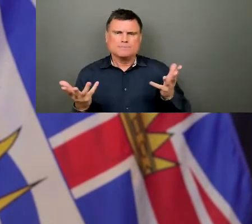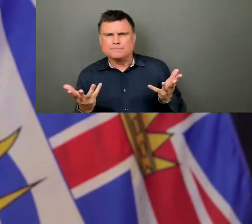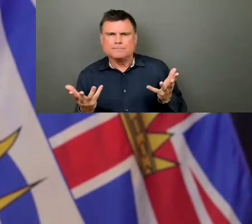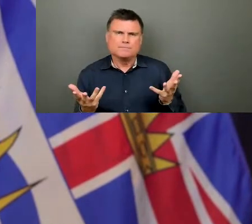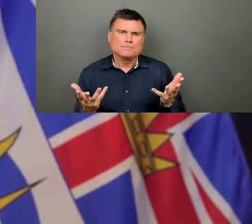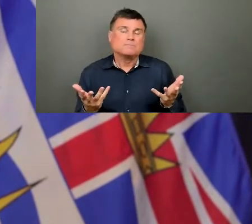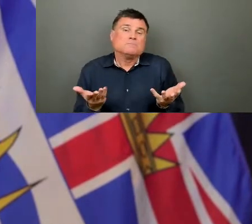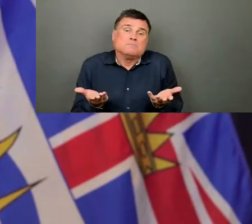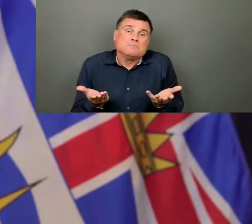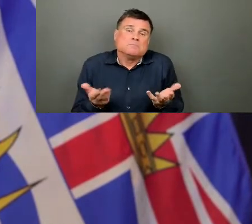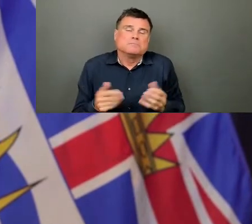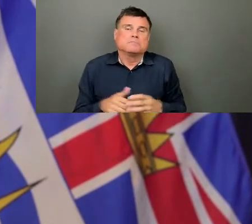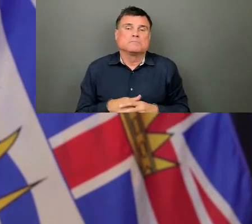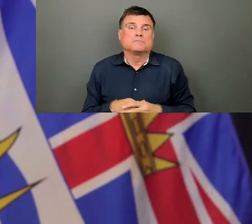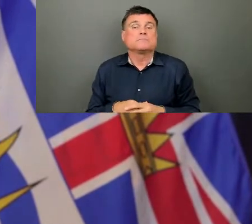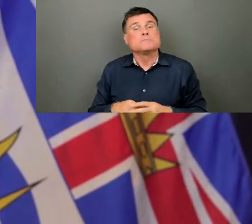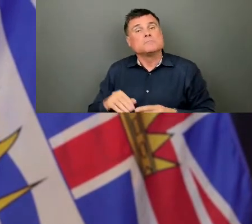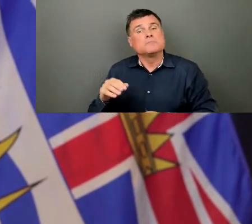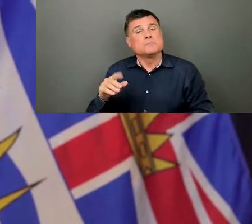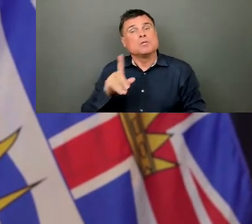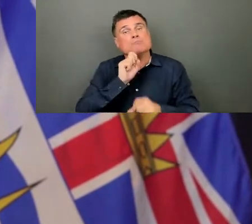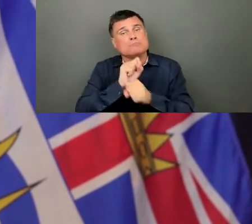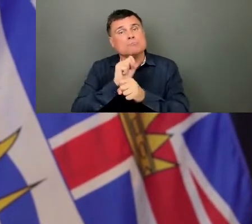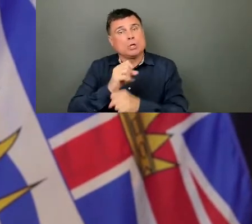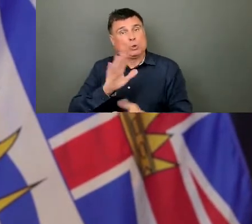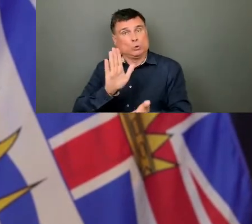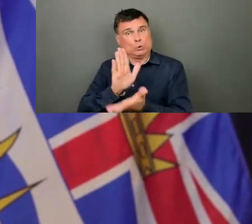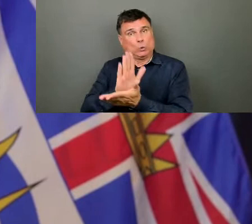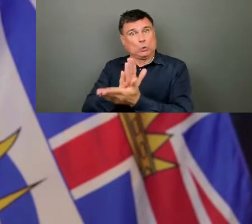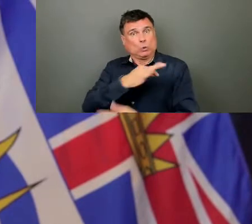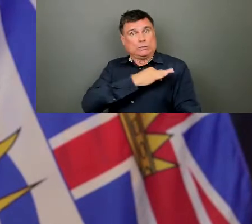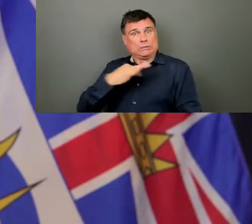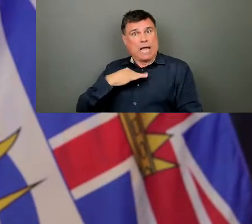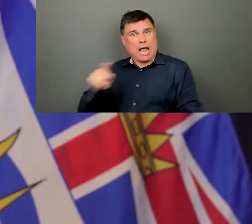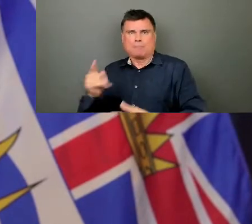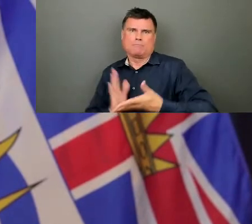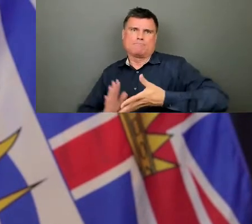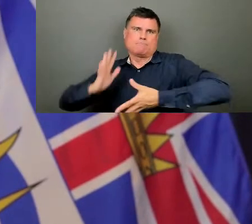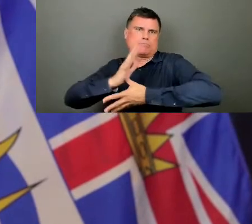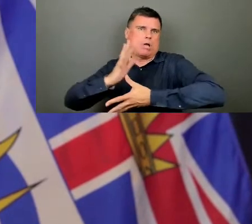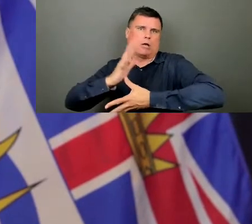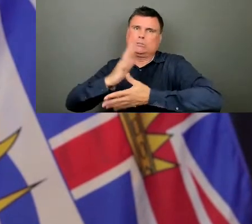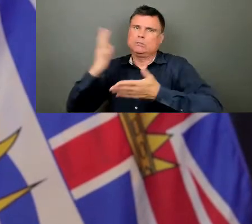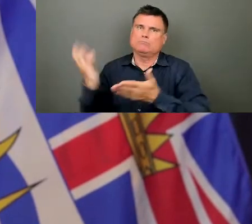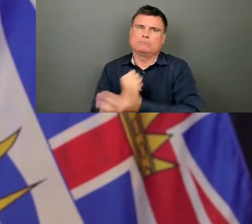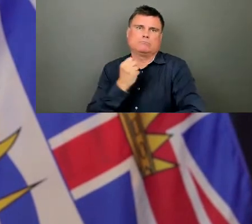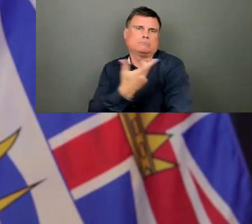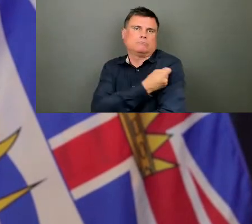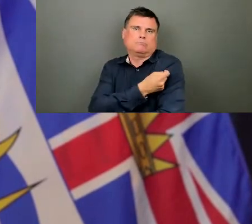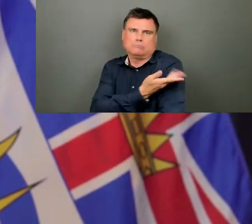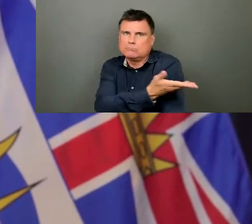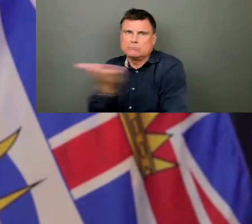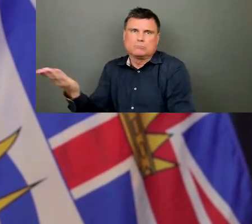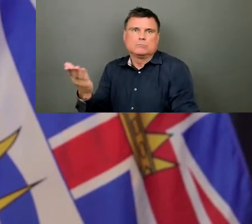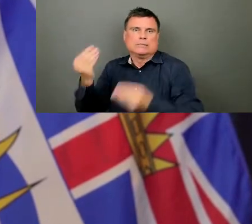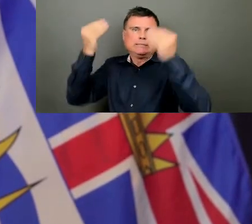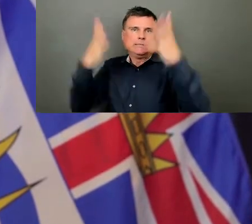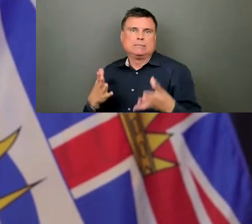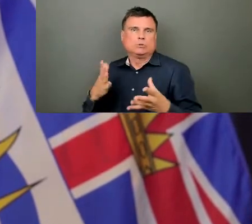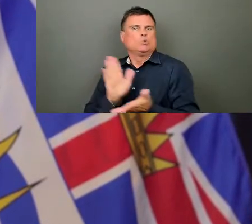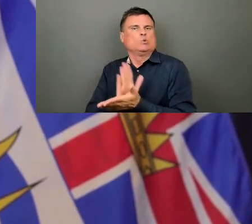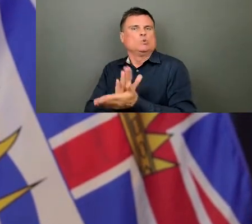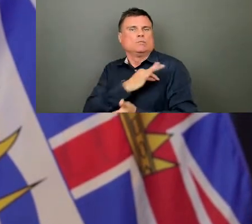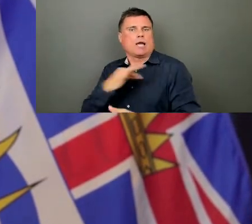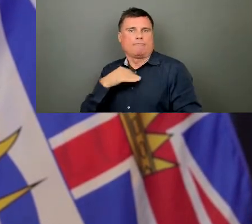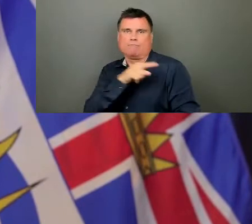only recently had access to vaccines as they were approved. And we expect that vaccination for the 6 to 11-year-olds